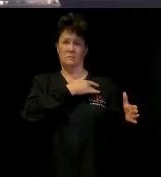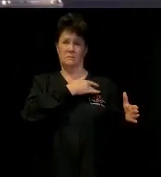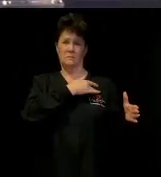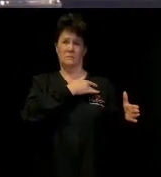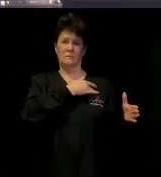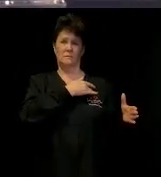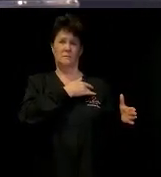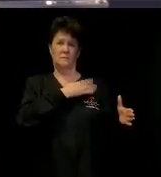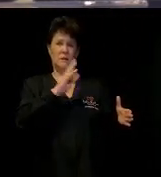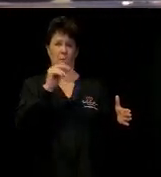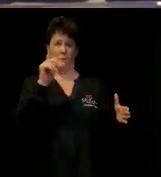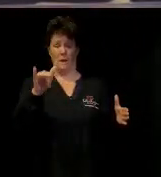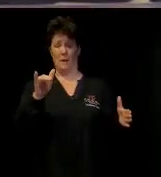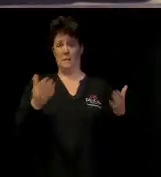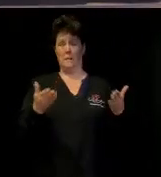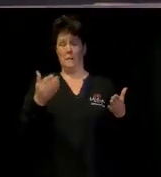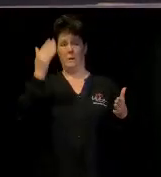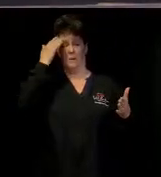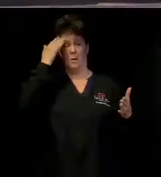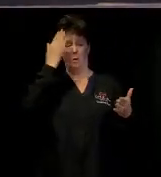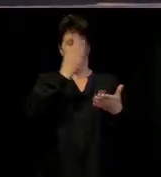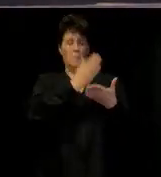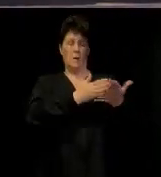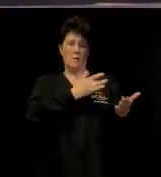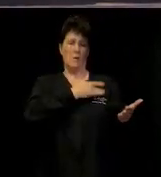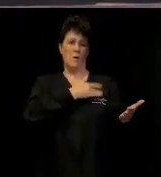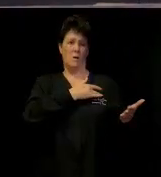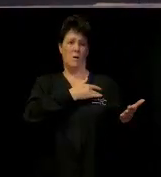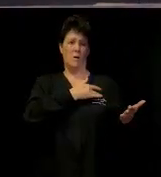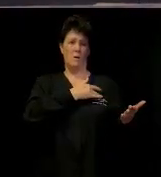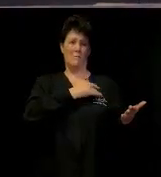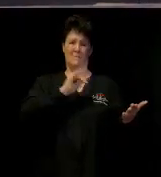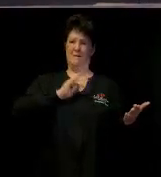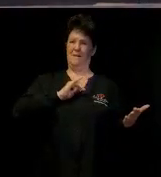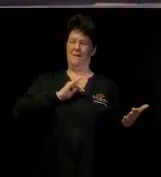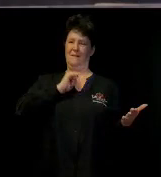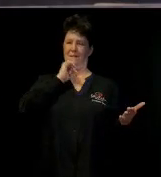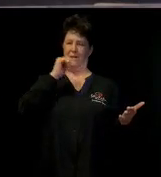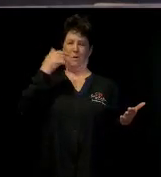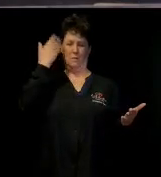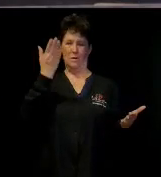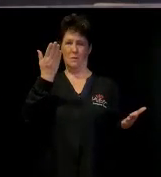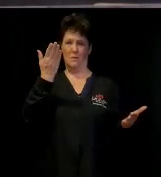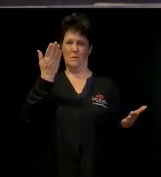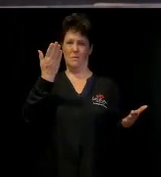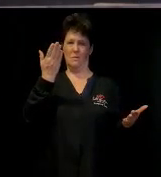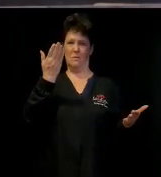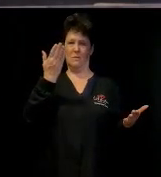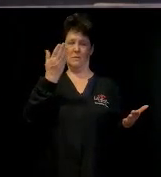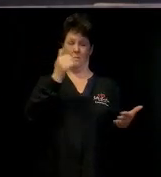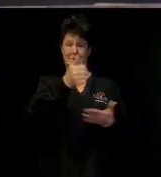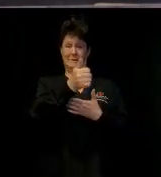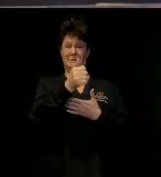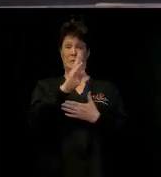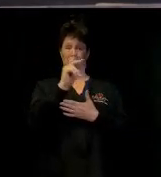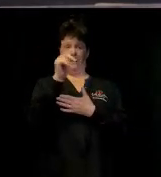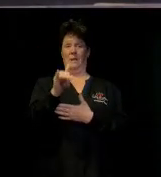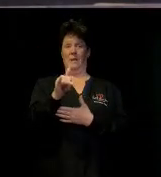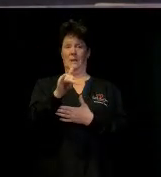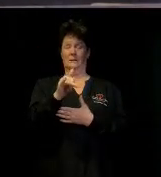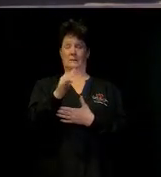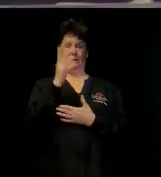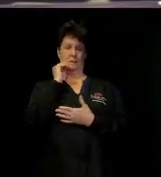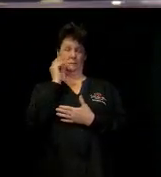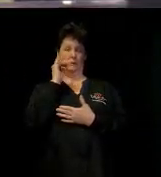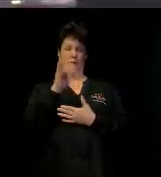It's not about because Billy may know a part of God's heart that I may never know because he has experience with him. He has time with him. And